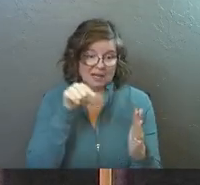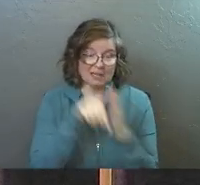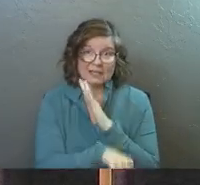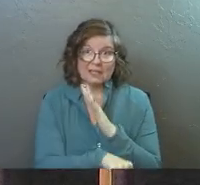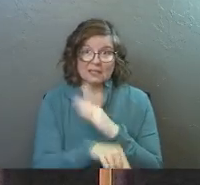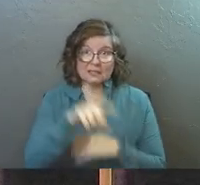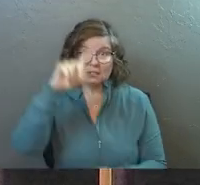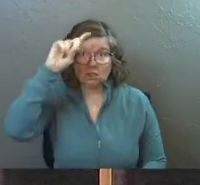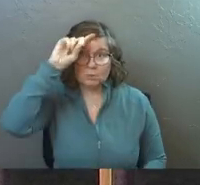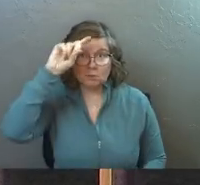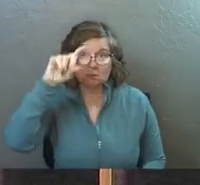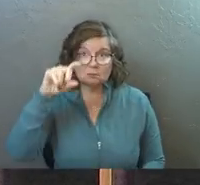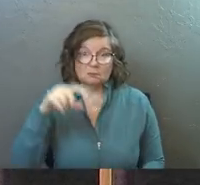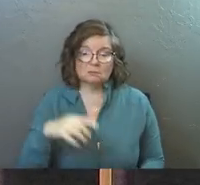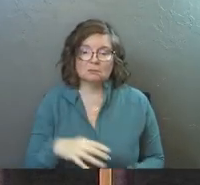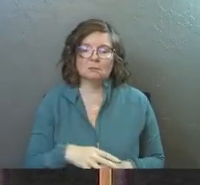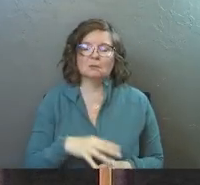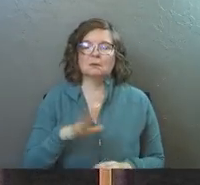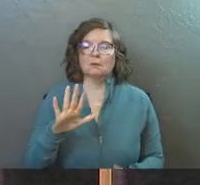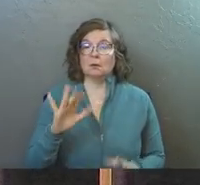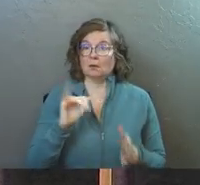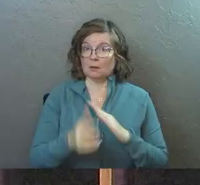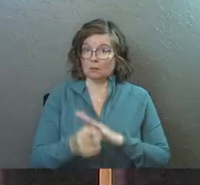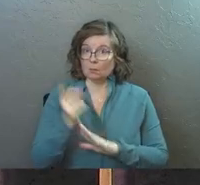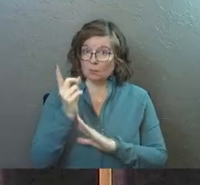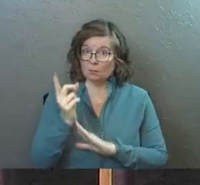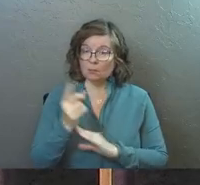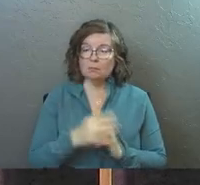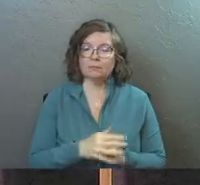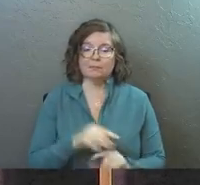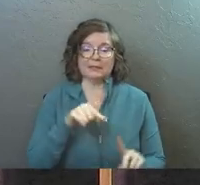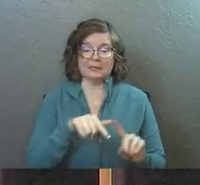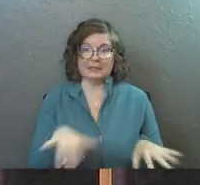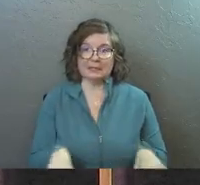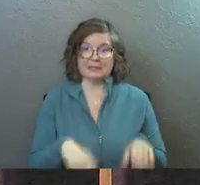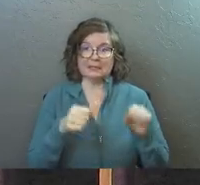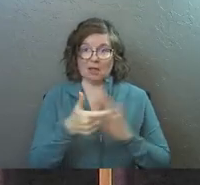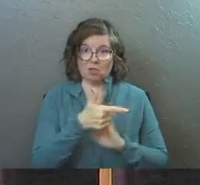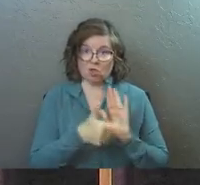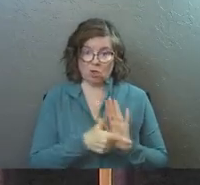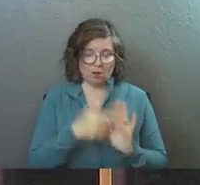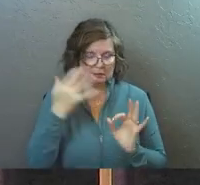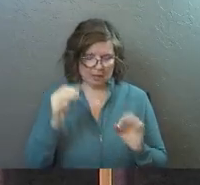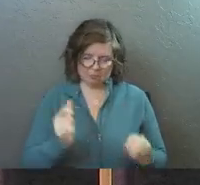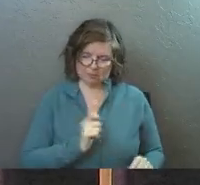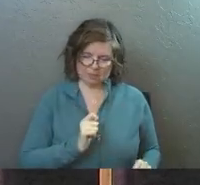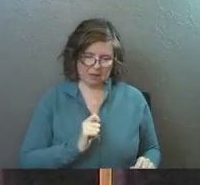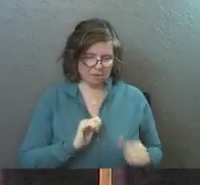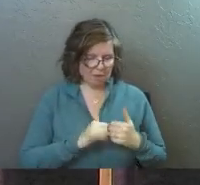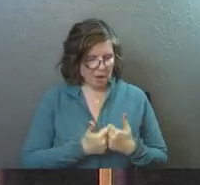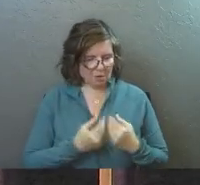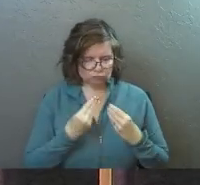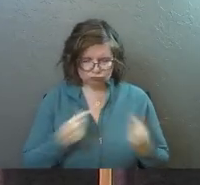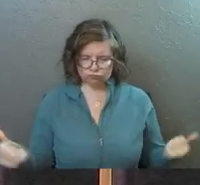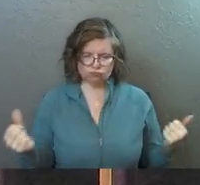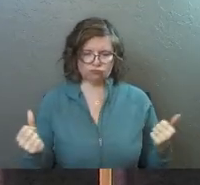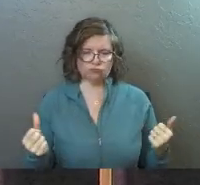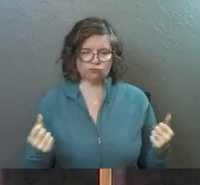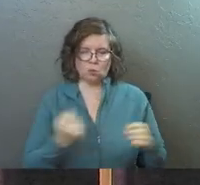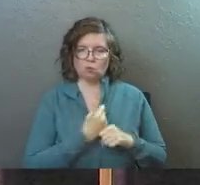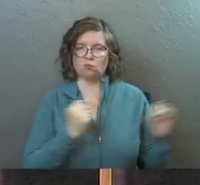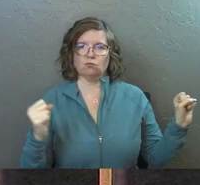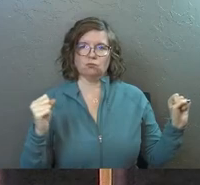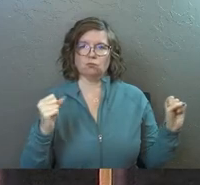kills the Egyptian. So in that moment, he takes the law into his own hands. He tries to be a rescuer